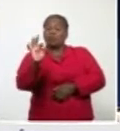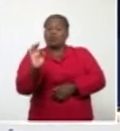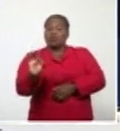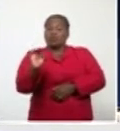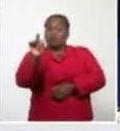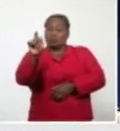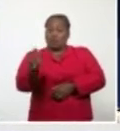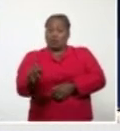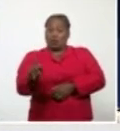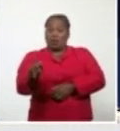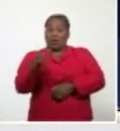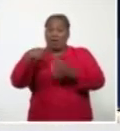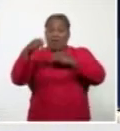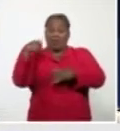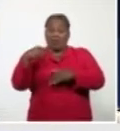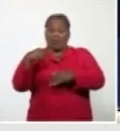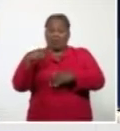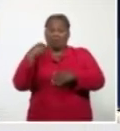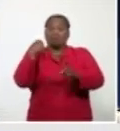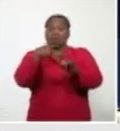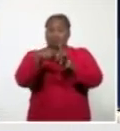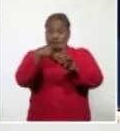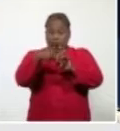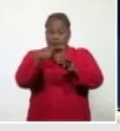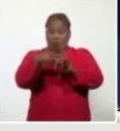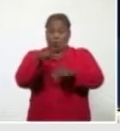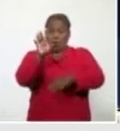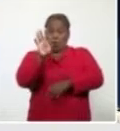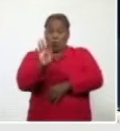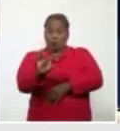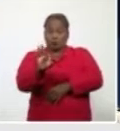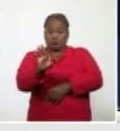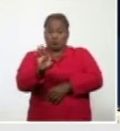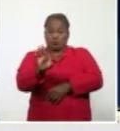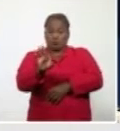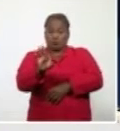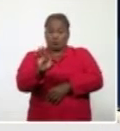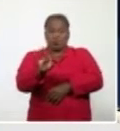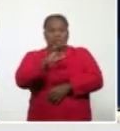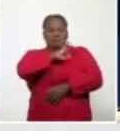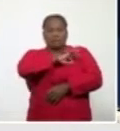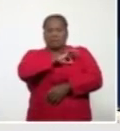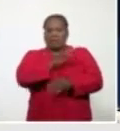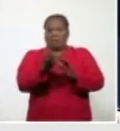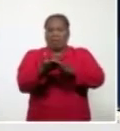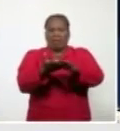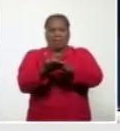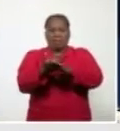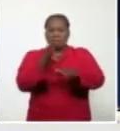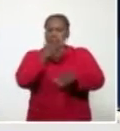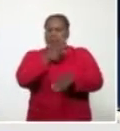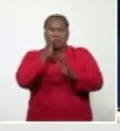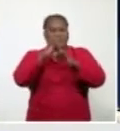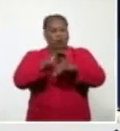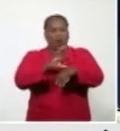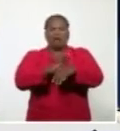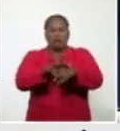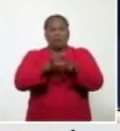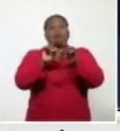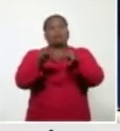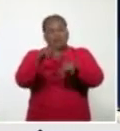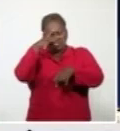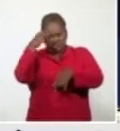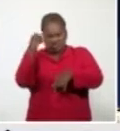And we have said of these days, the greatest number of people diagnosed in our country are of the male